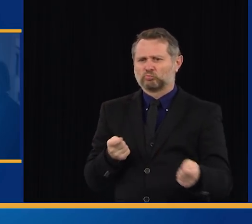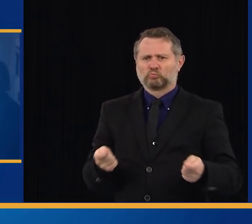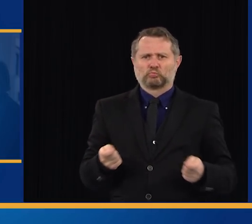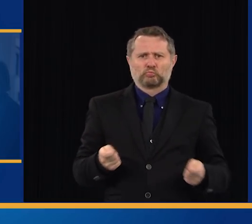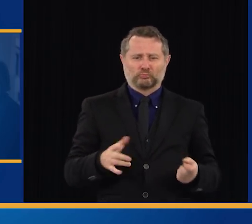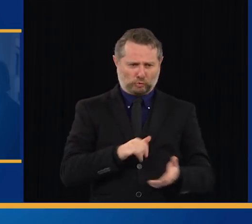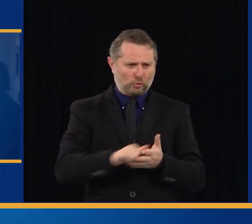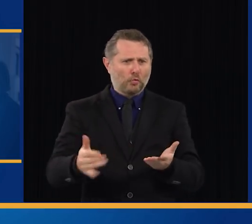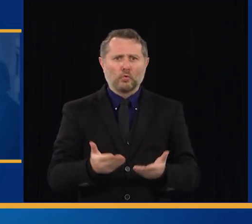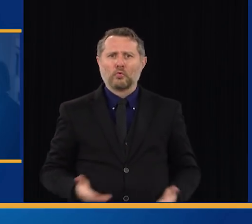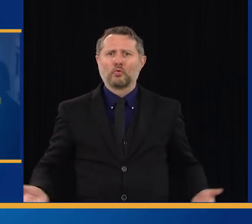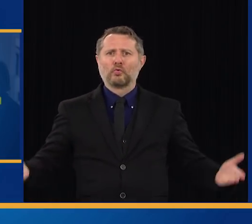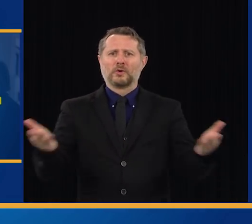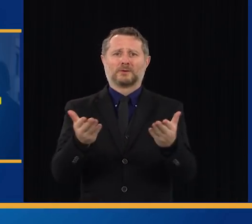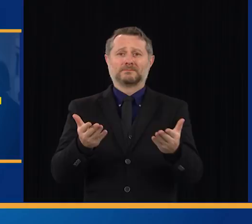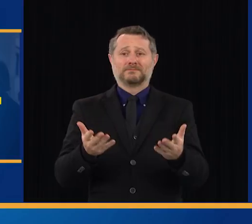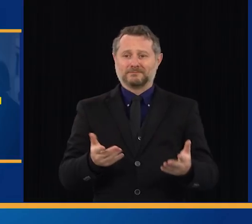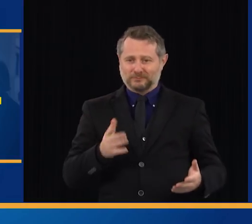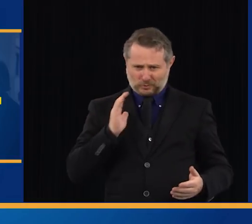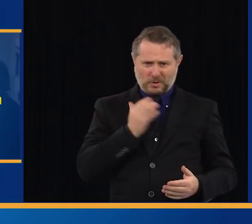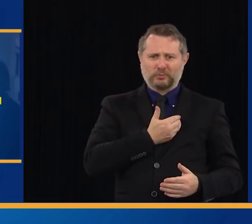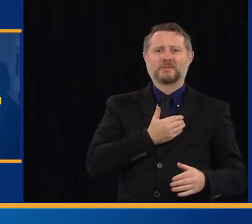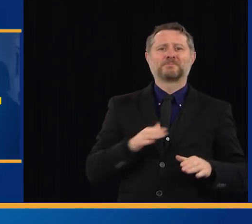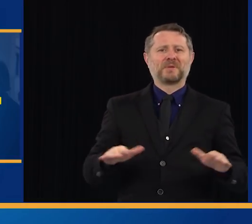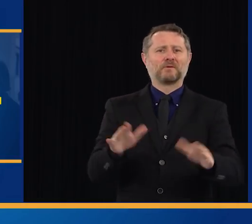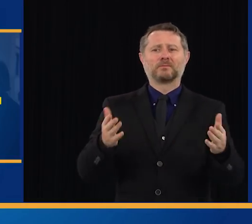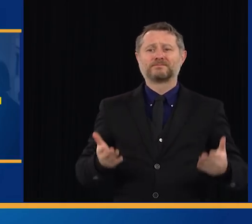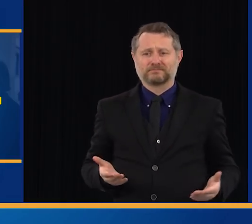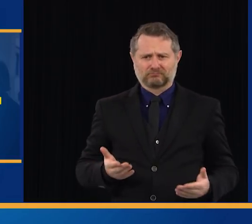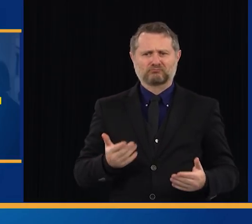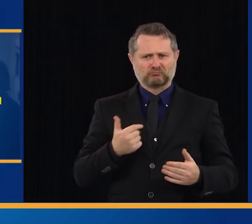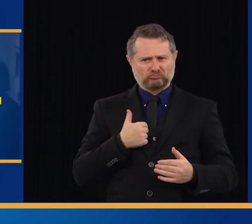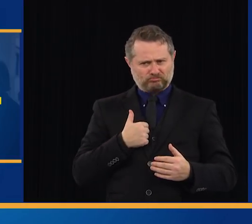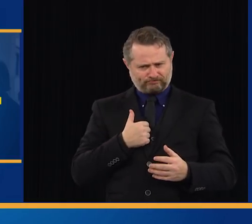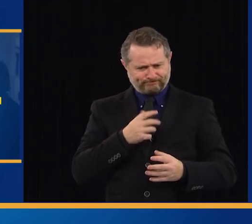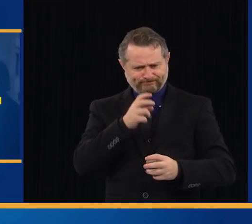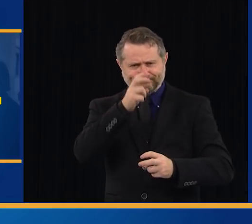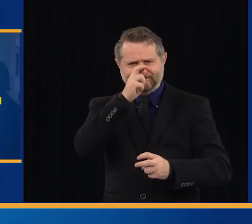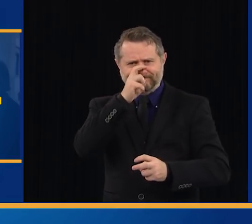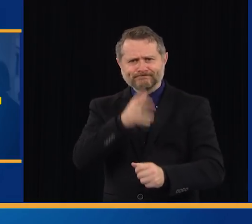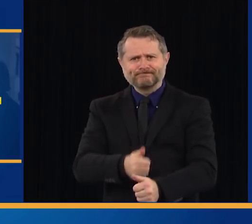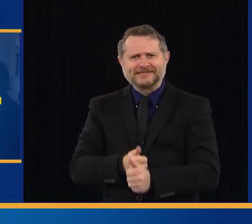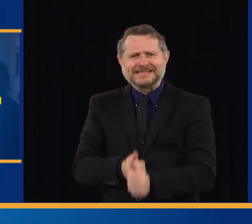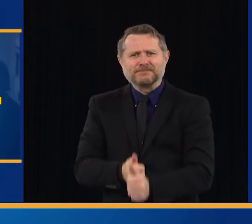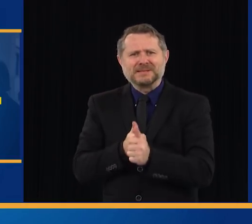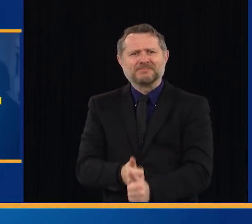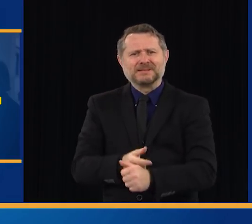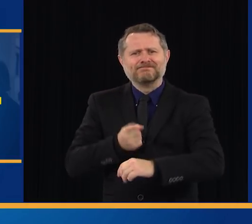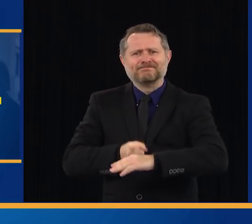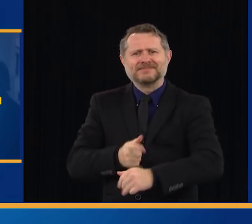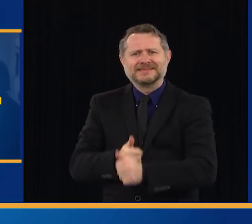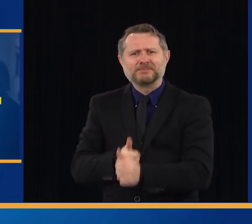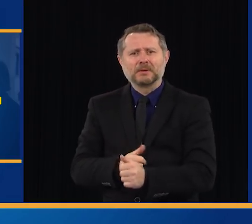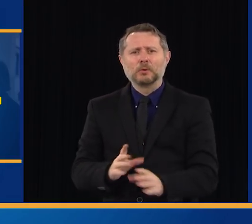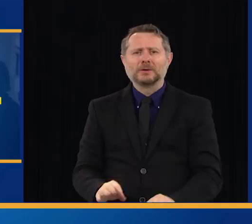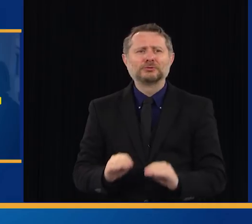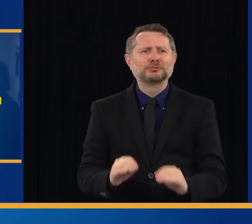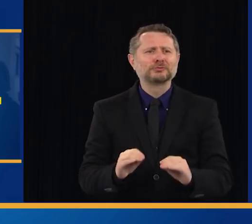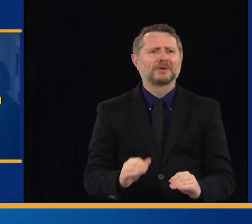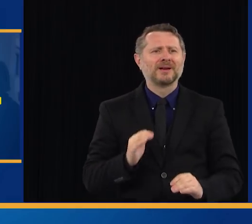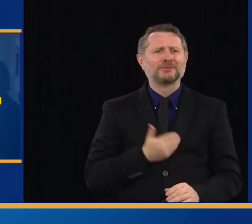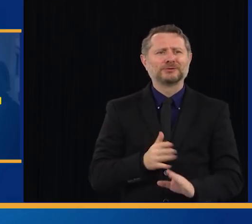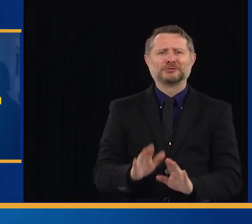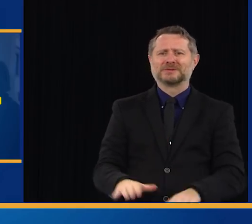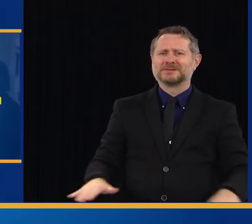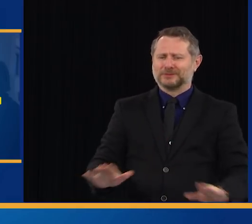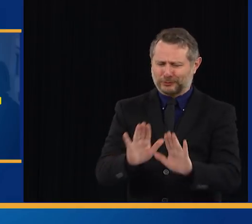that simple. It's our behavior. It's our level of discipline. It's how we educate our children. It's how considerate we are